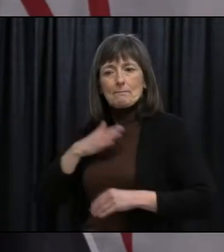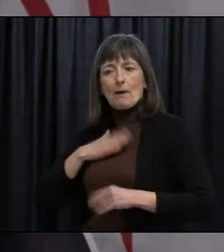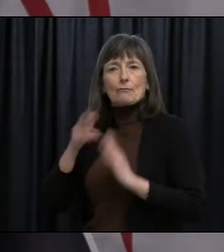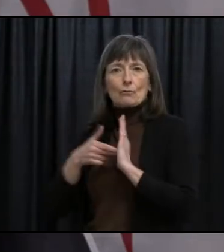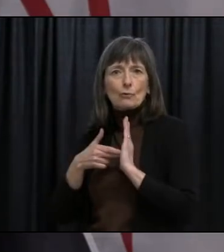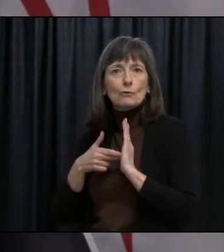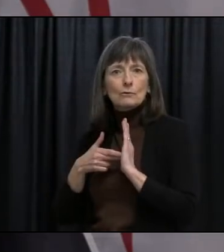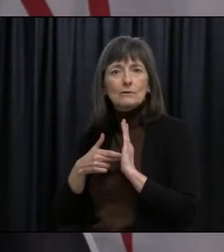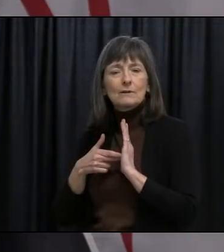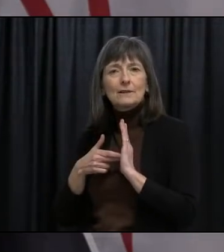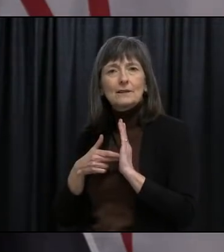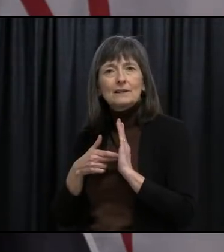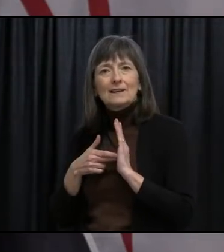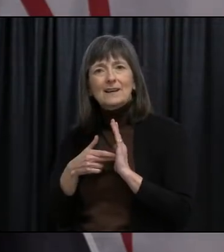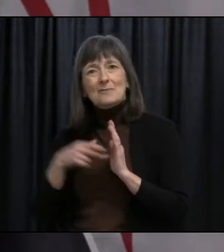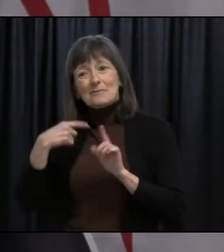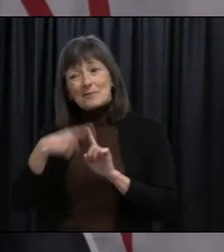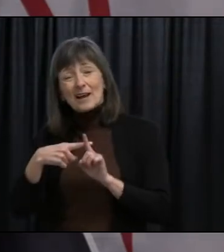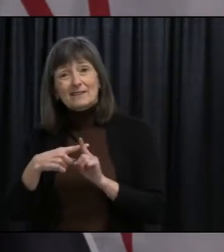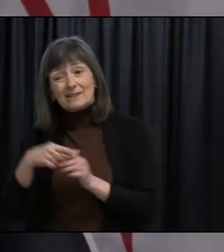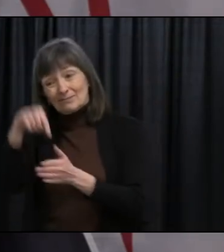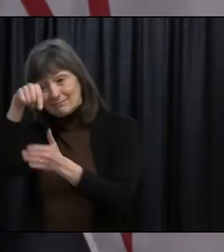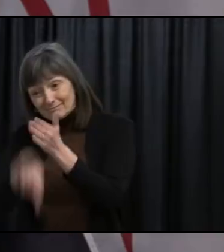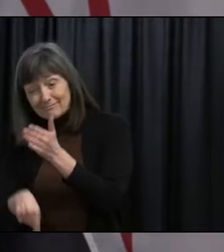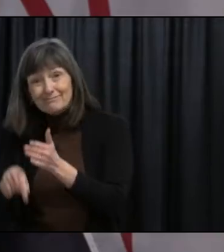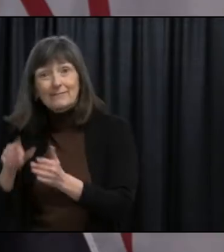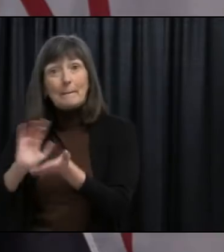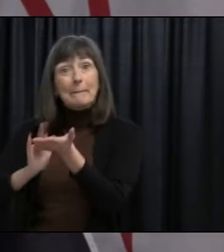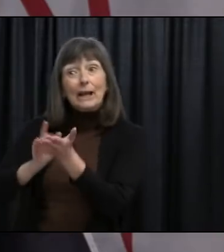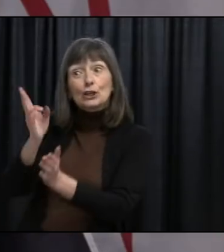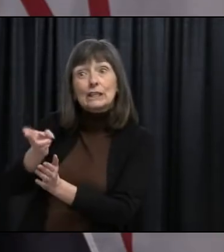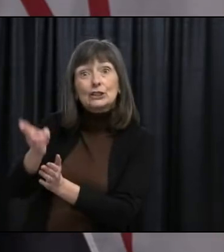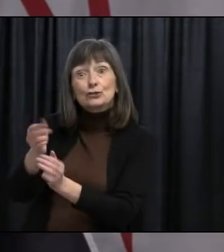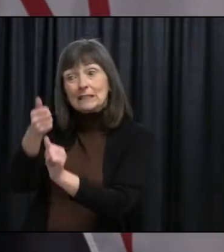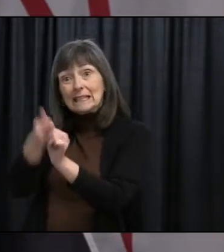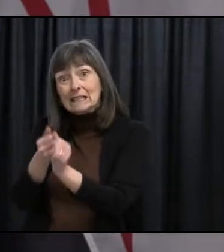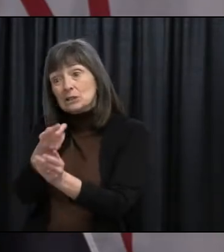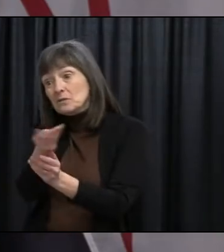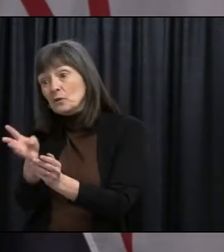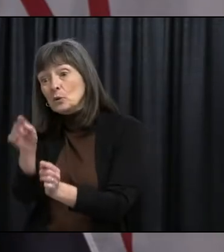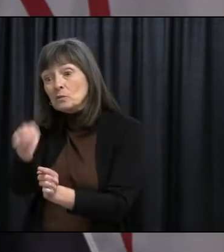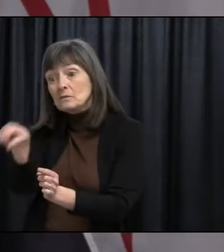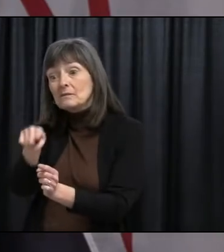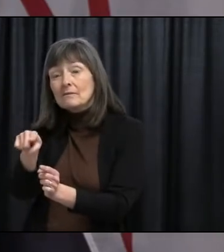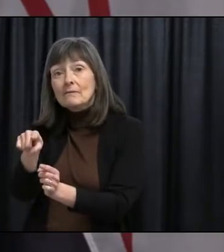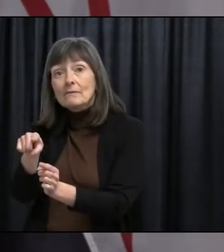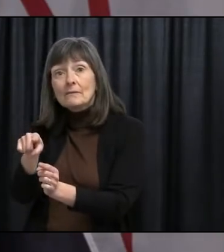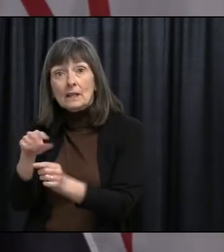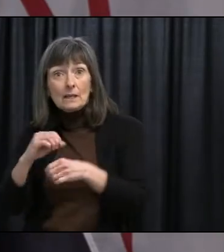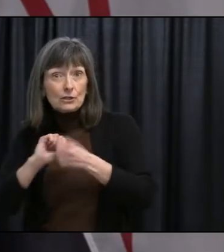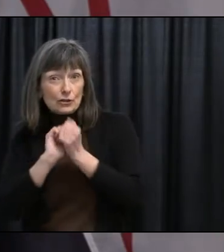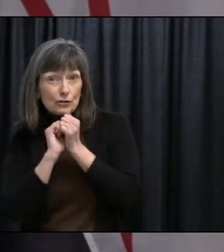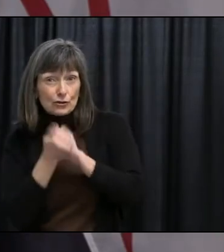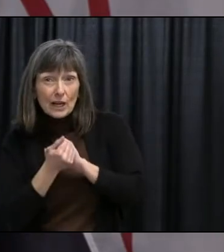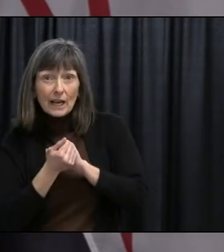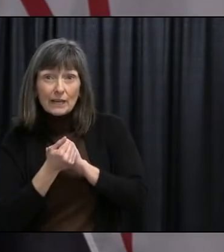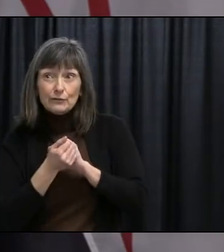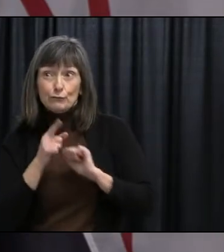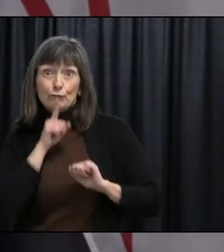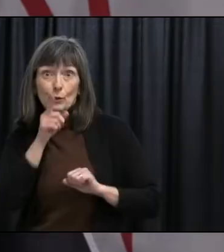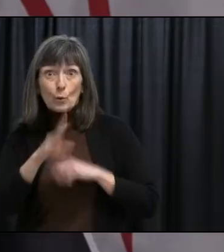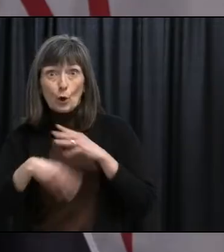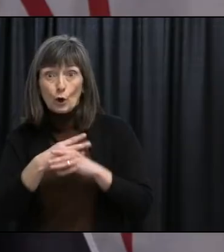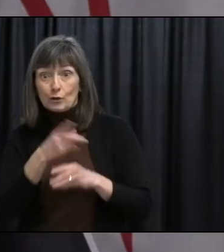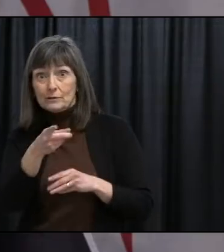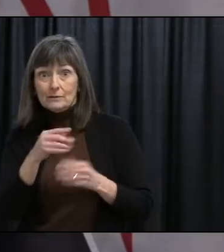think discussing the medical histories of these few people will change what the reality of this disease is for people. I mean,